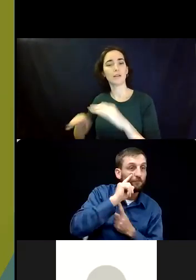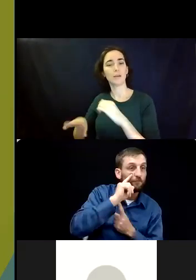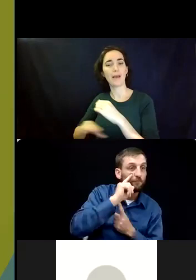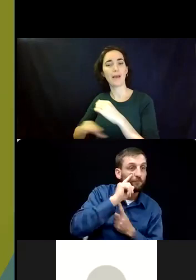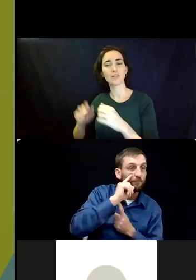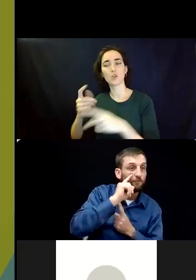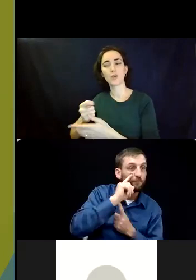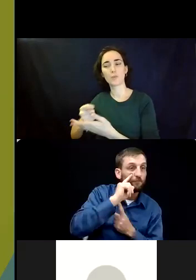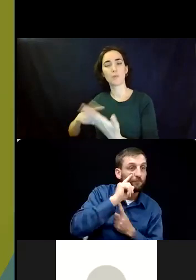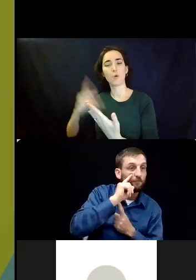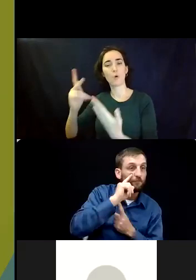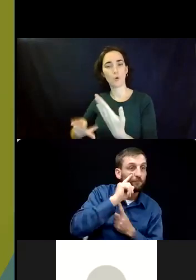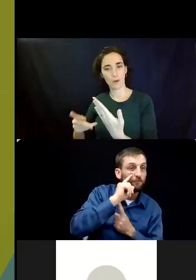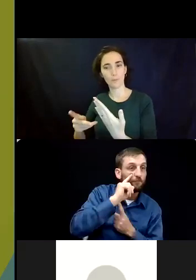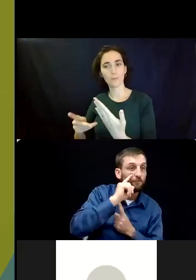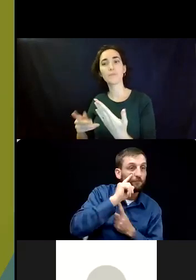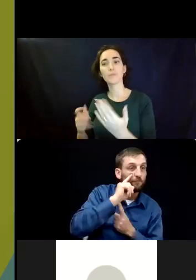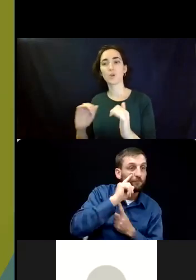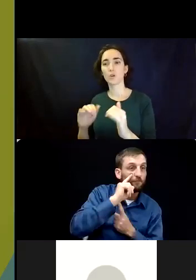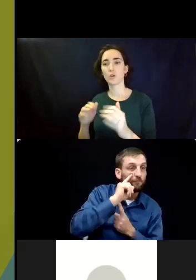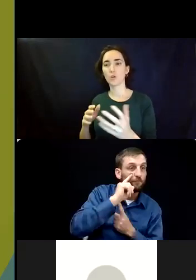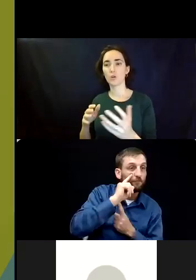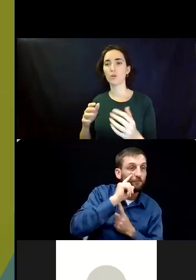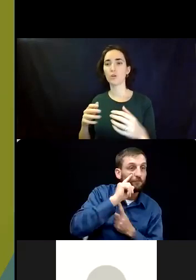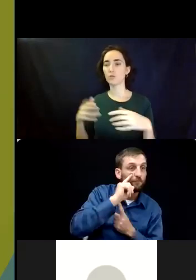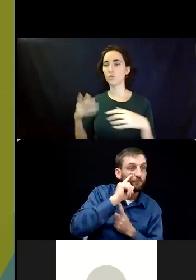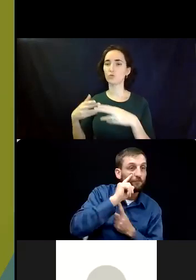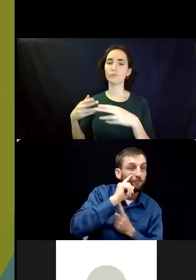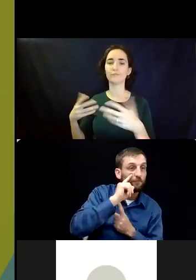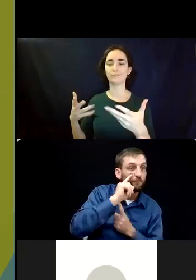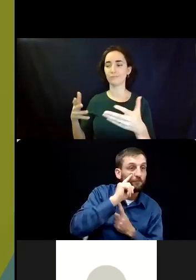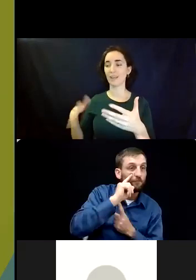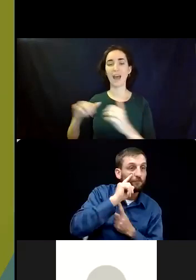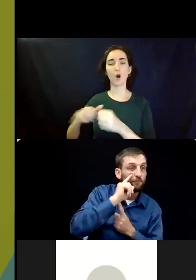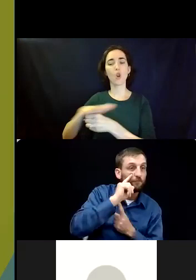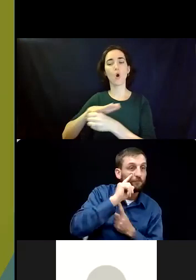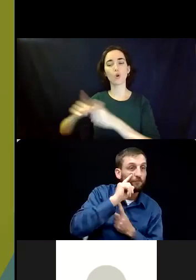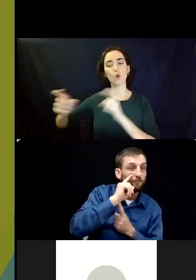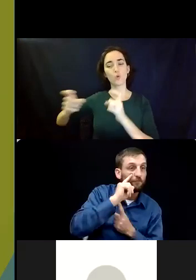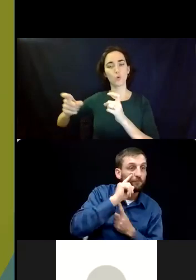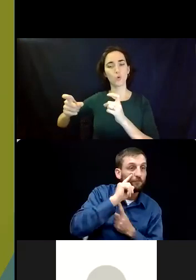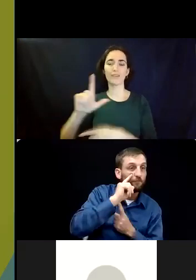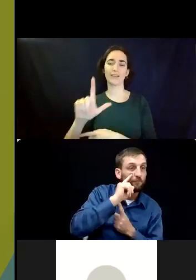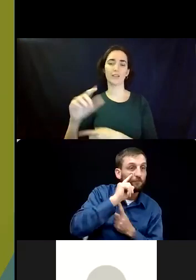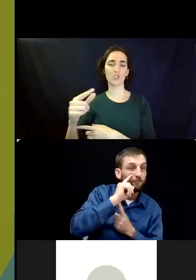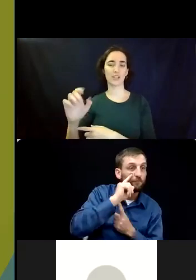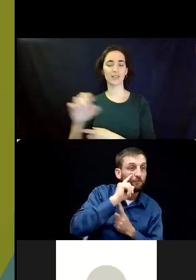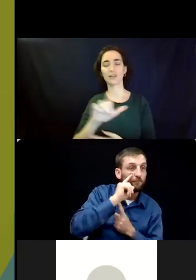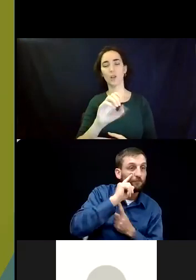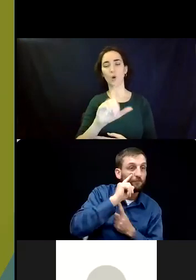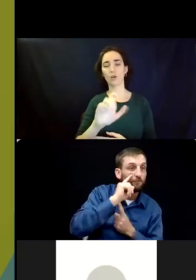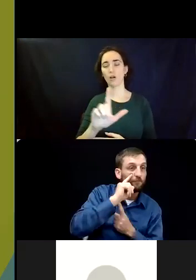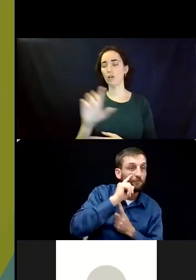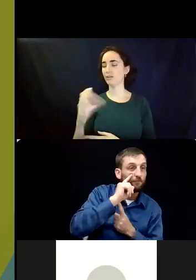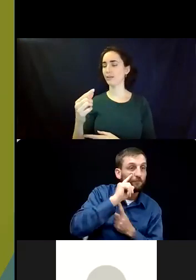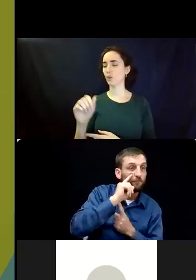and authorities, are better known as the local governing entities, or LGEs. So a little bit about our